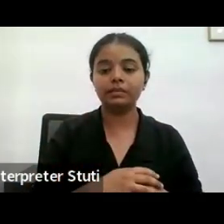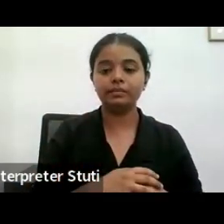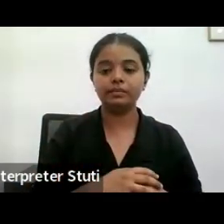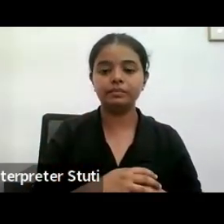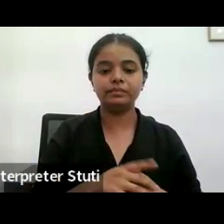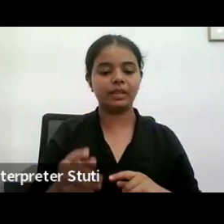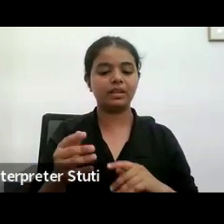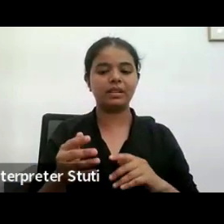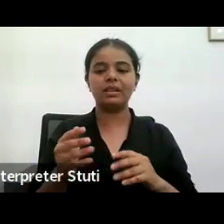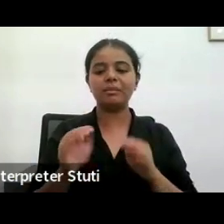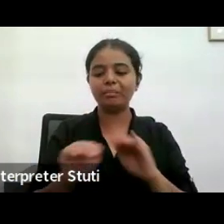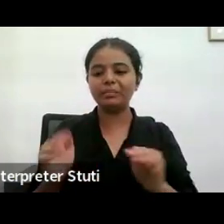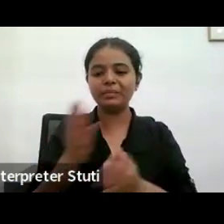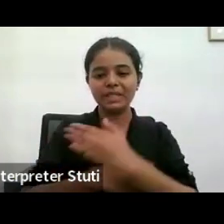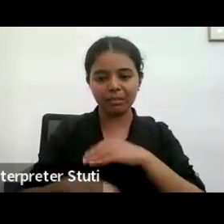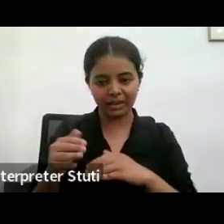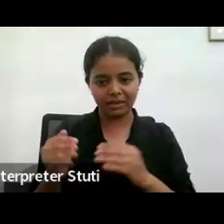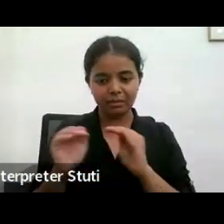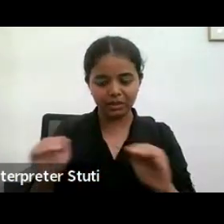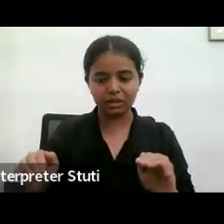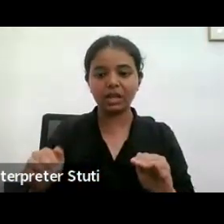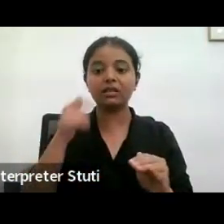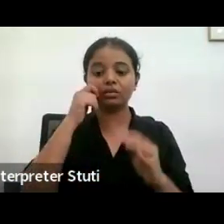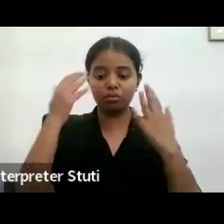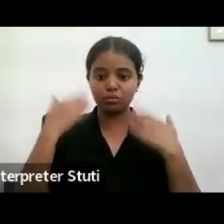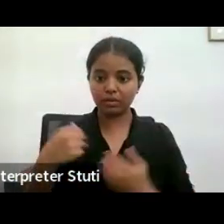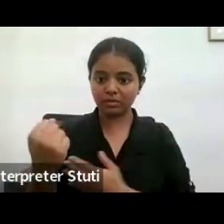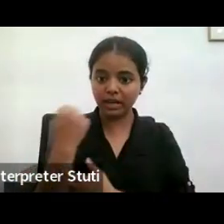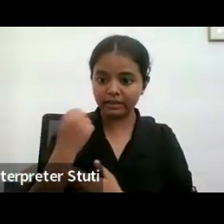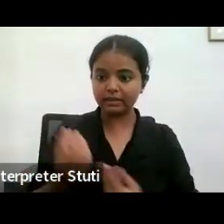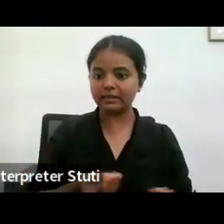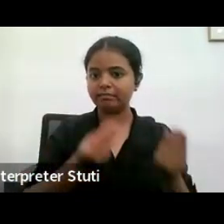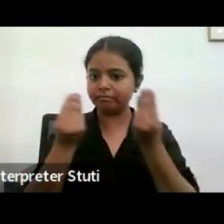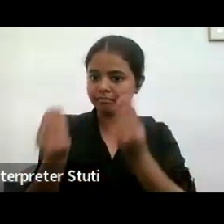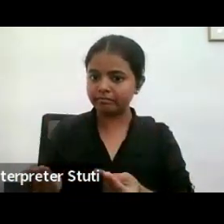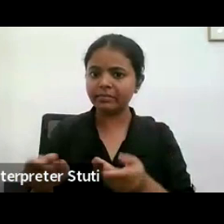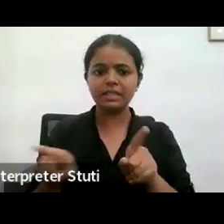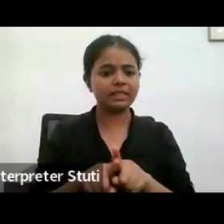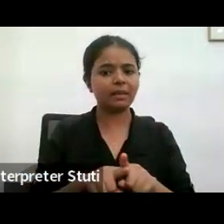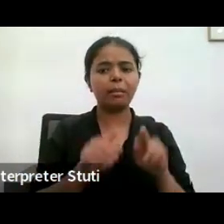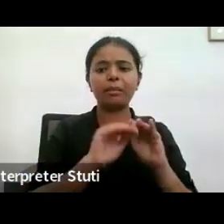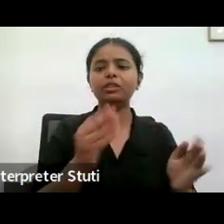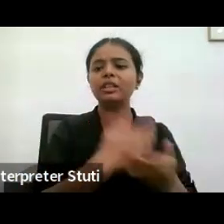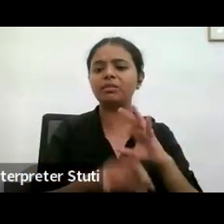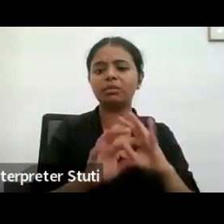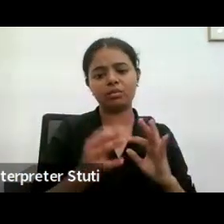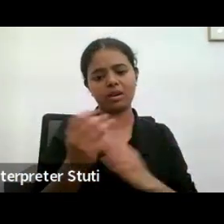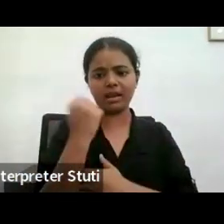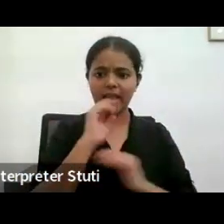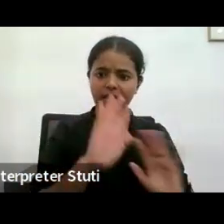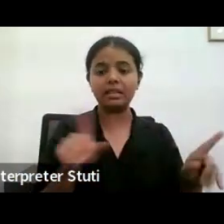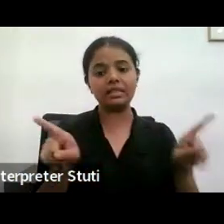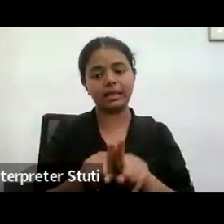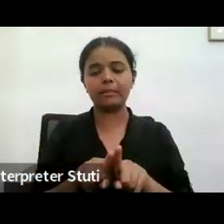with disabilities have all the human rights as other children do, when we make care plans for children